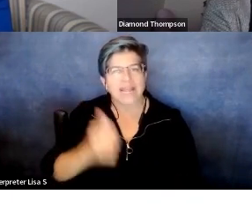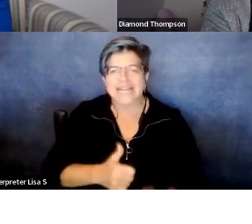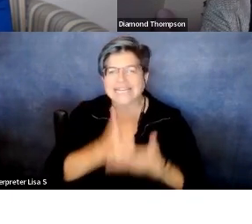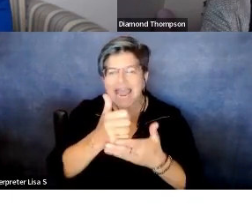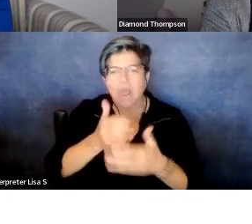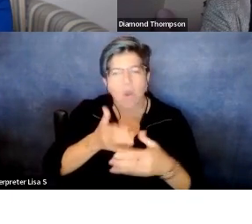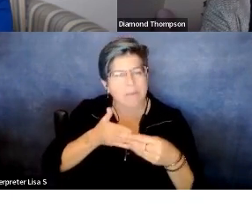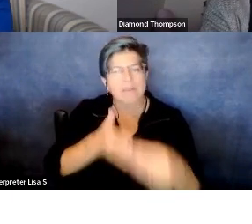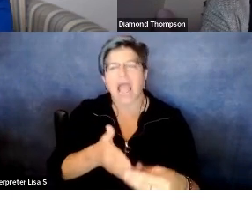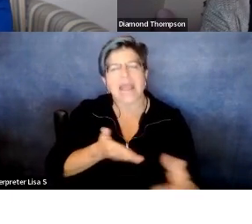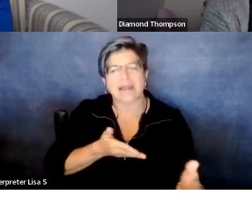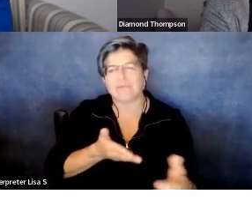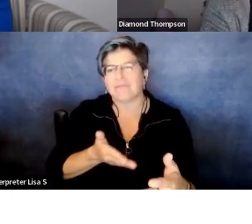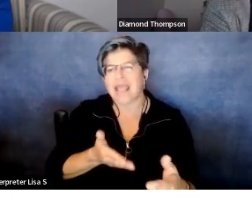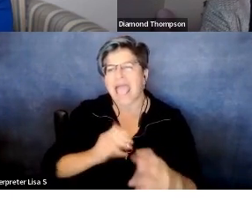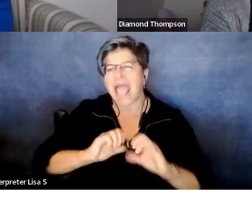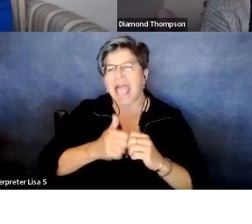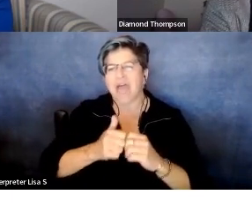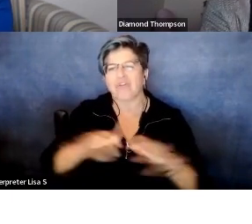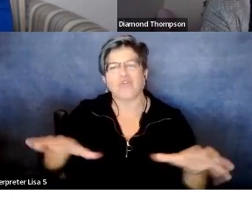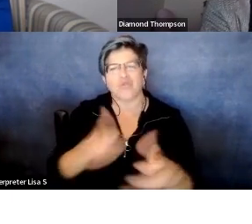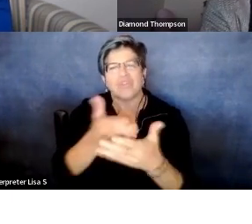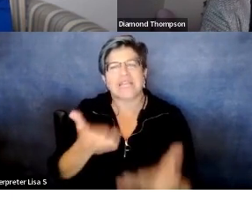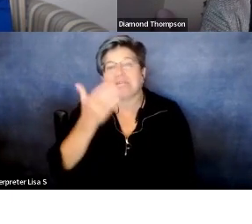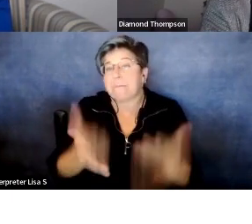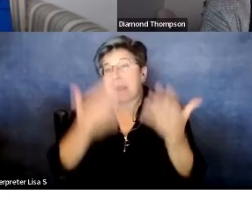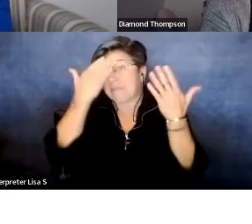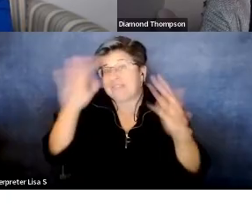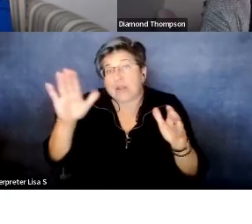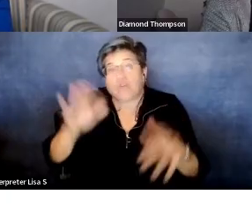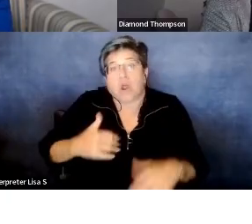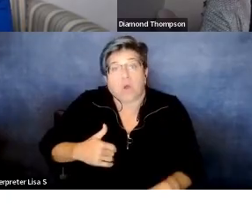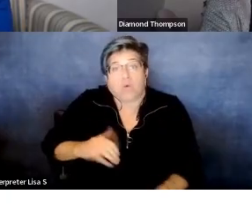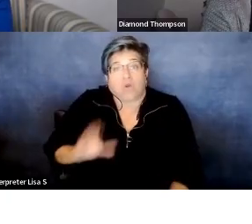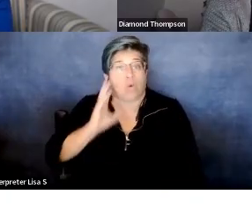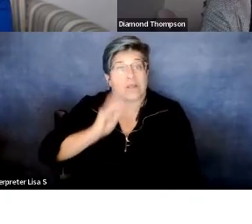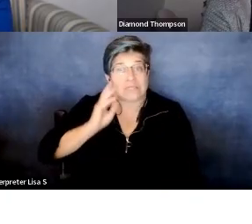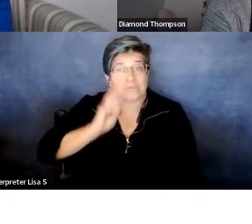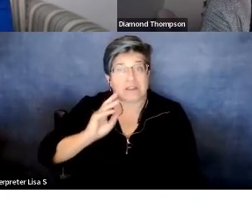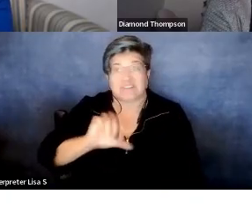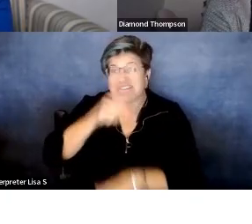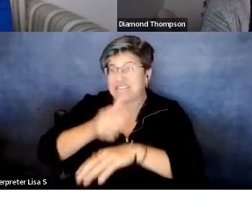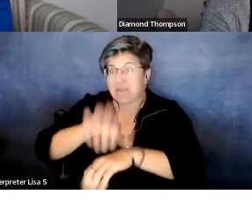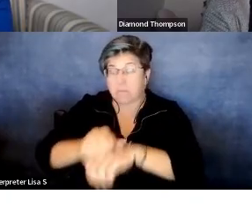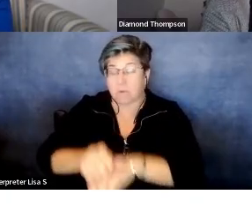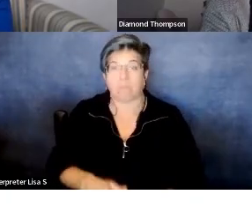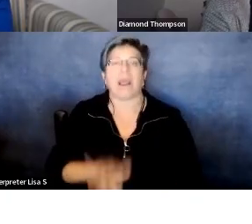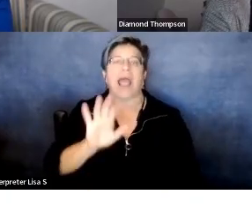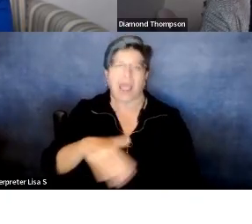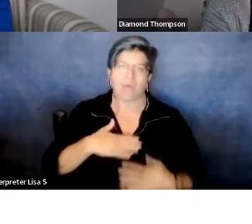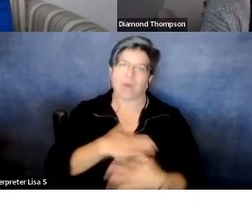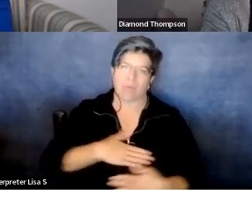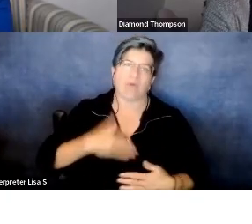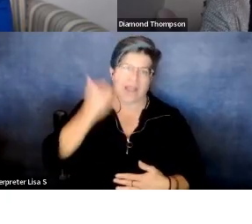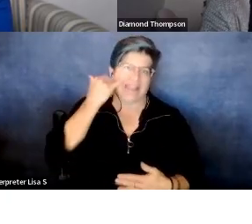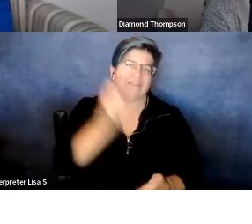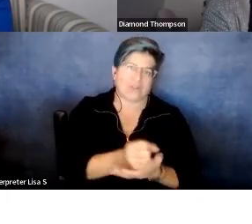throughout the way and just help. Honestly, truth be told, I feel like that is something that I would appreciate a social